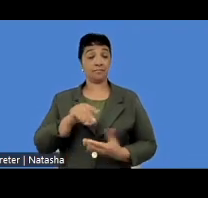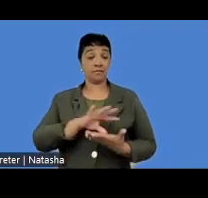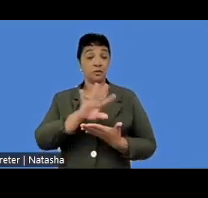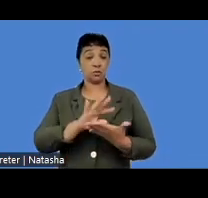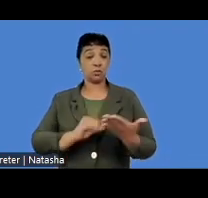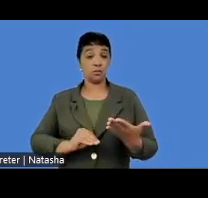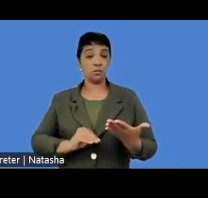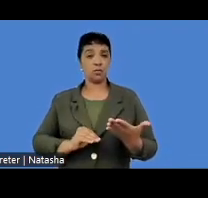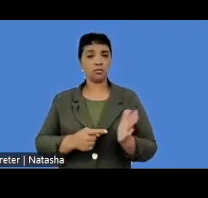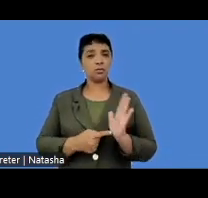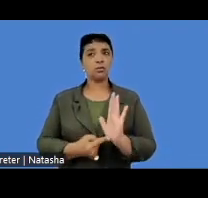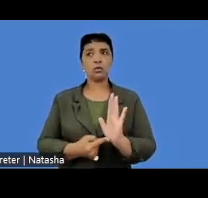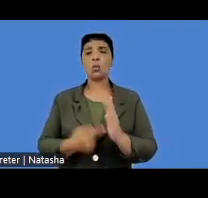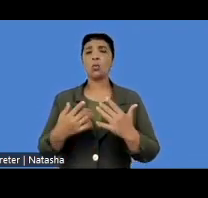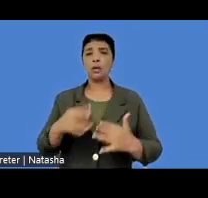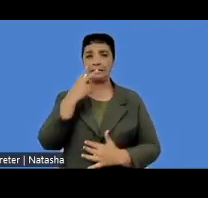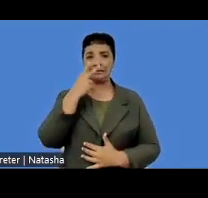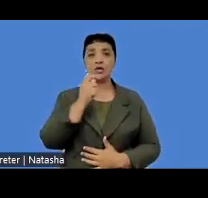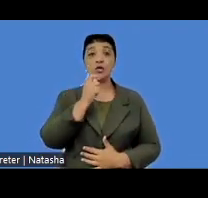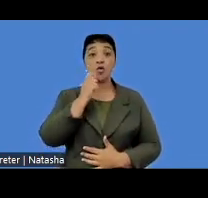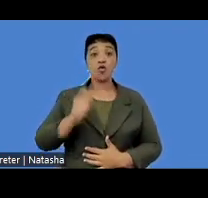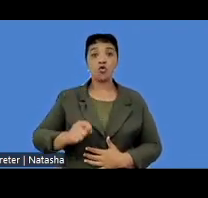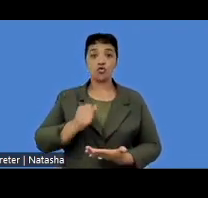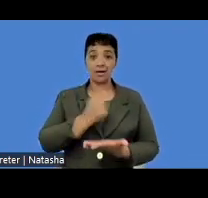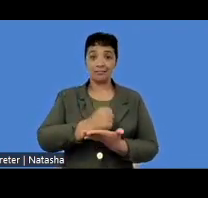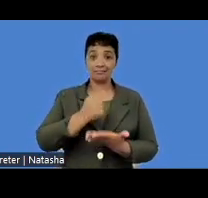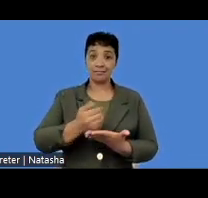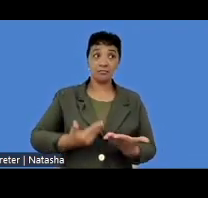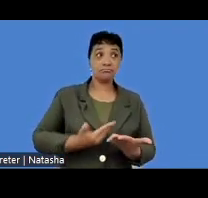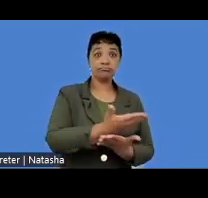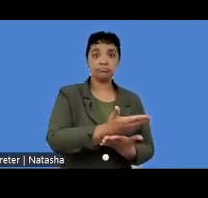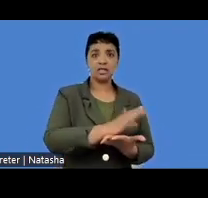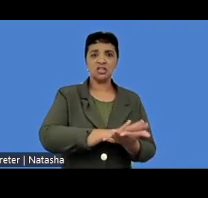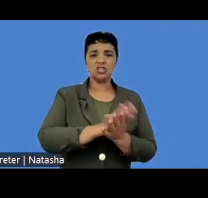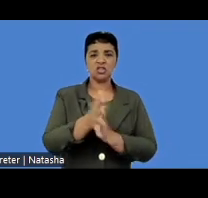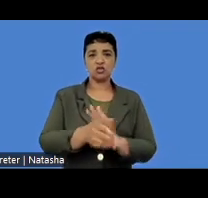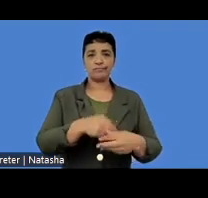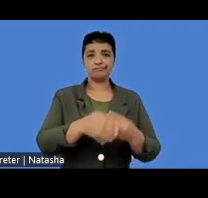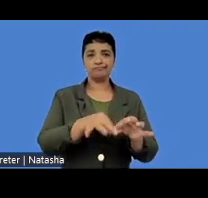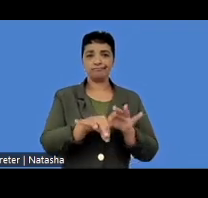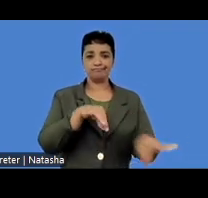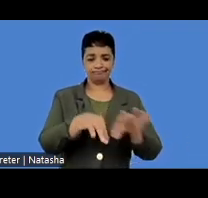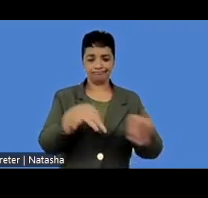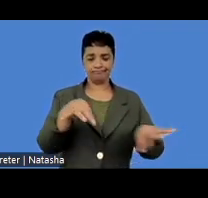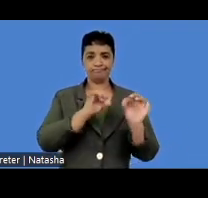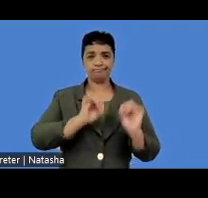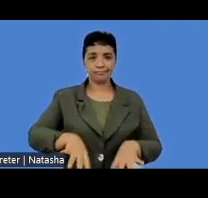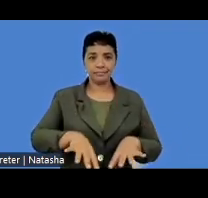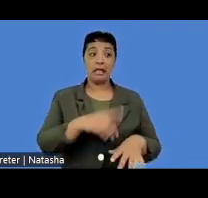destroying Ukrainian documents, with the issuance of Russian documents is very